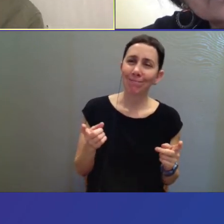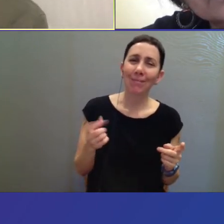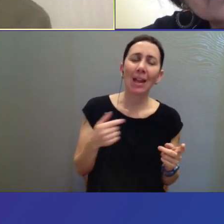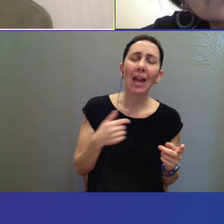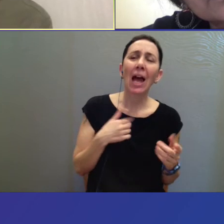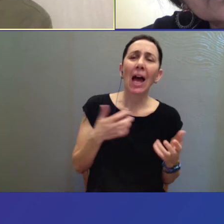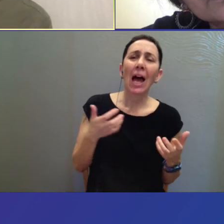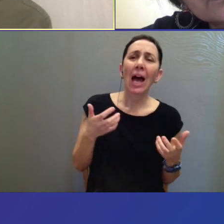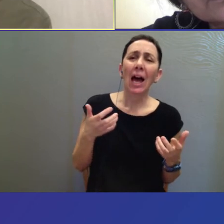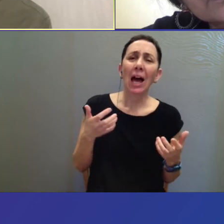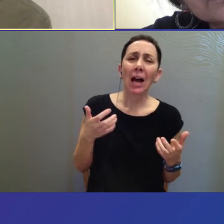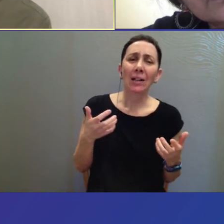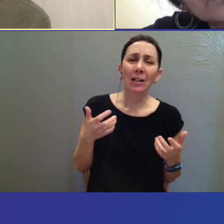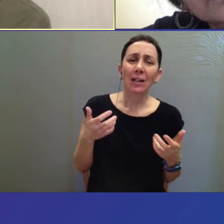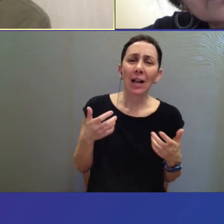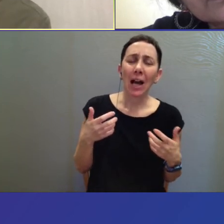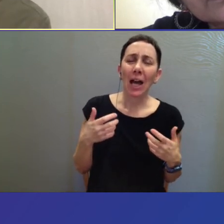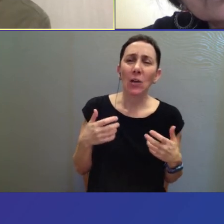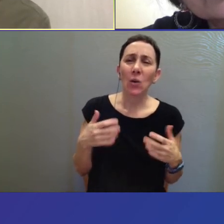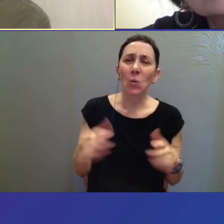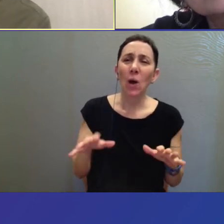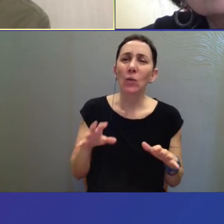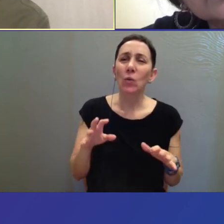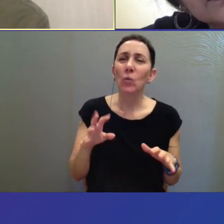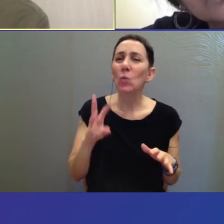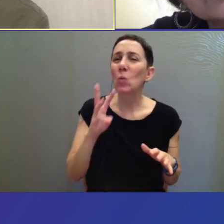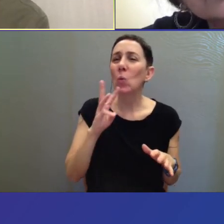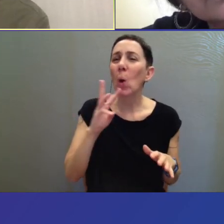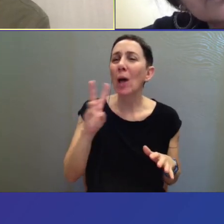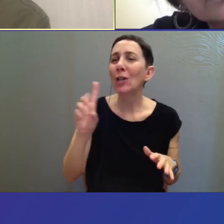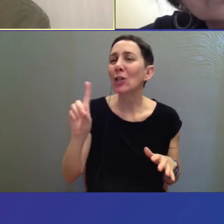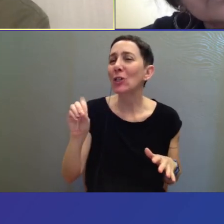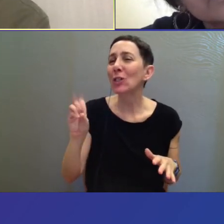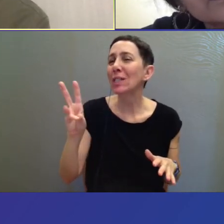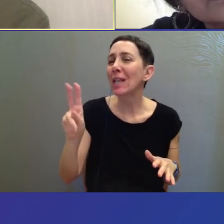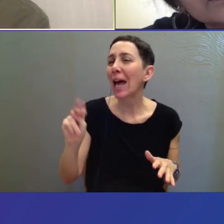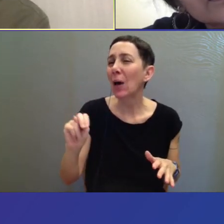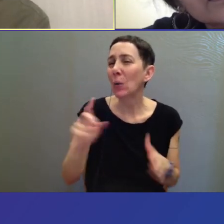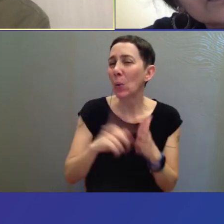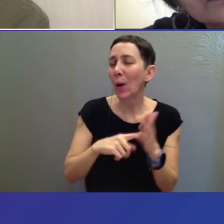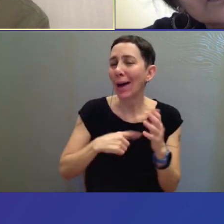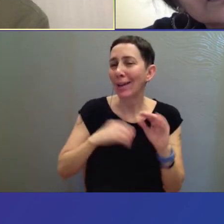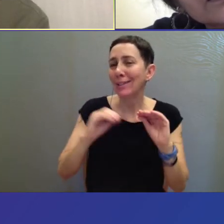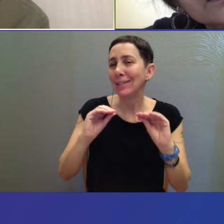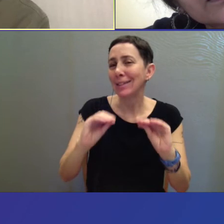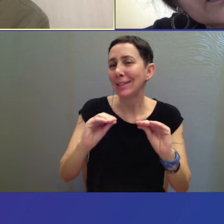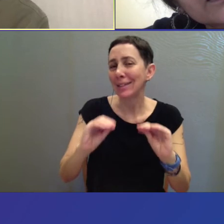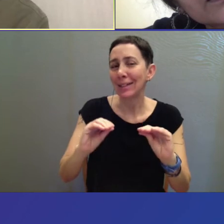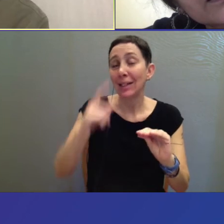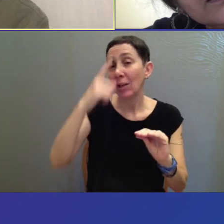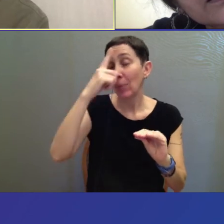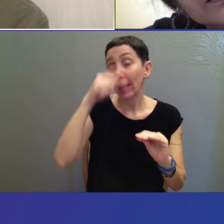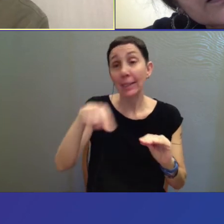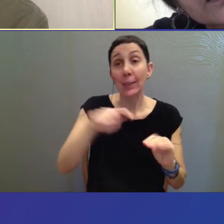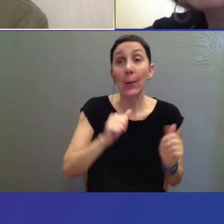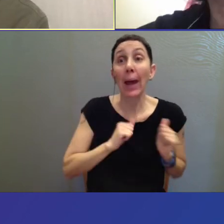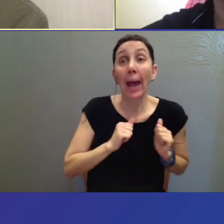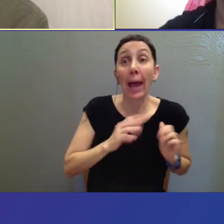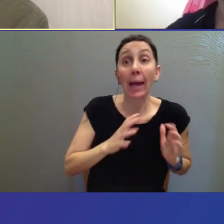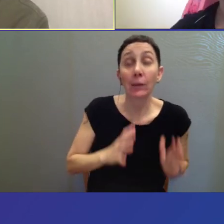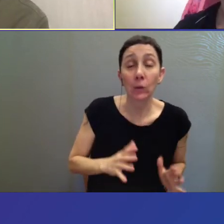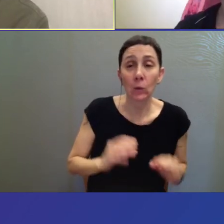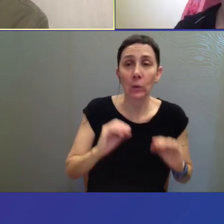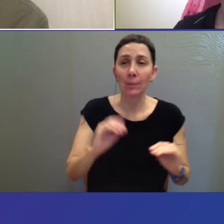want to water it down. I mean, just because I'm teaching actors